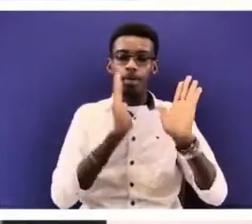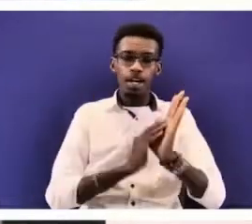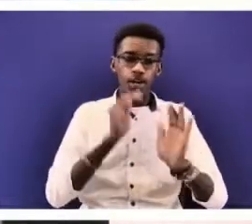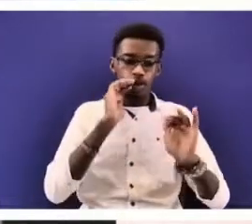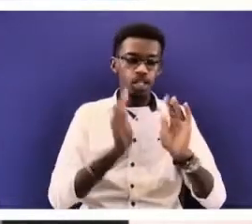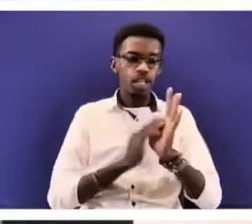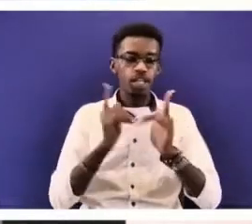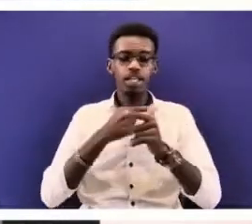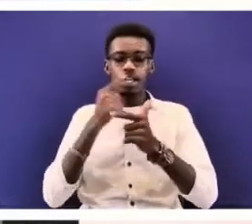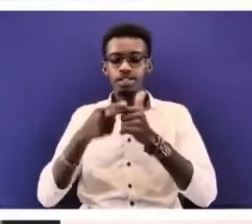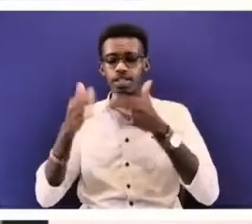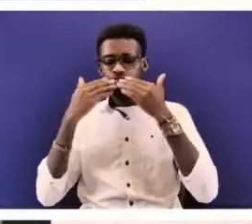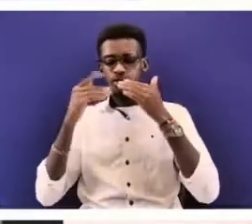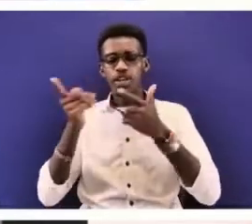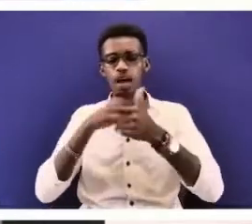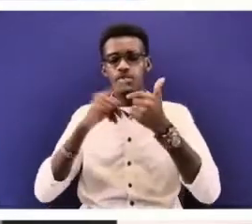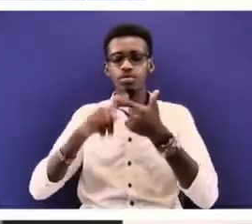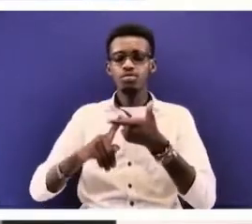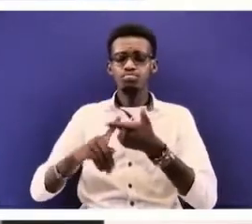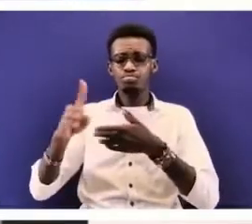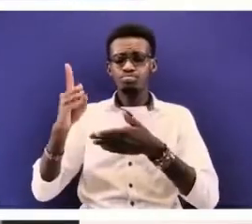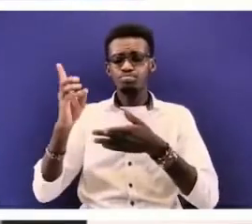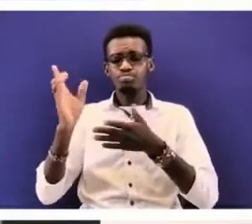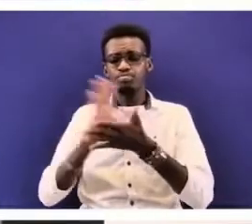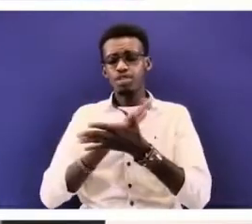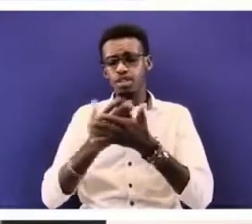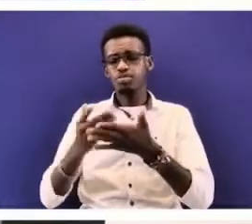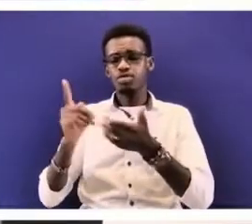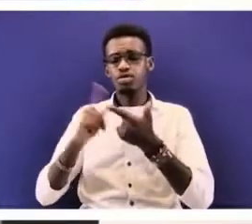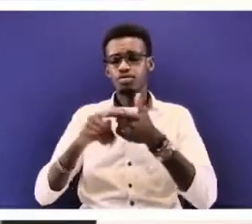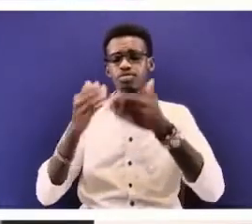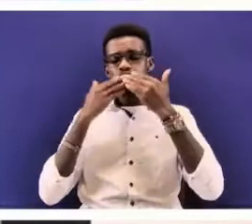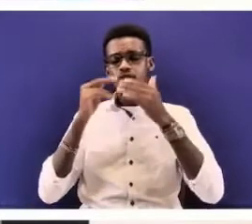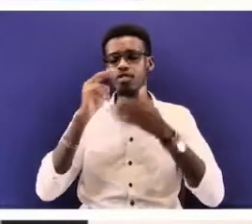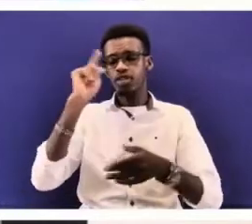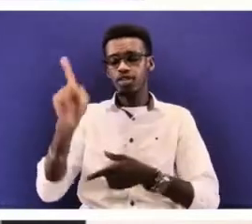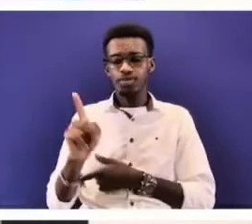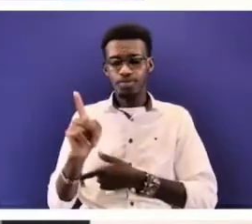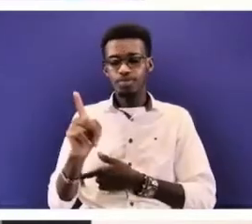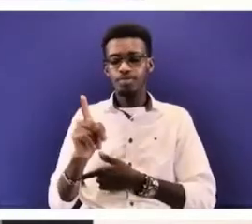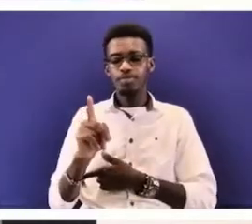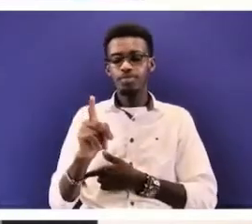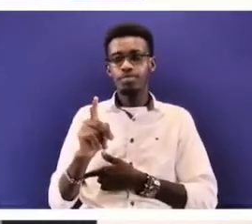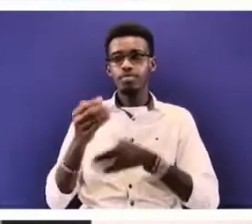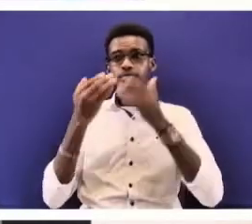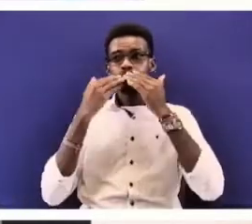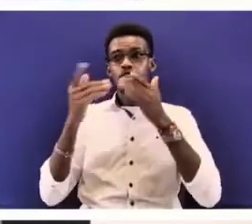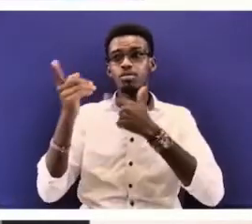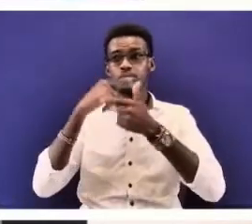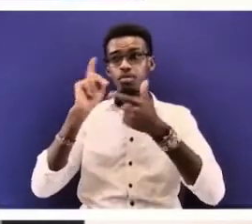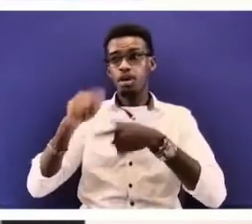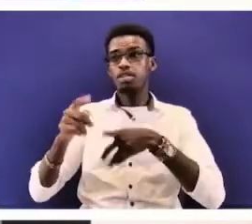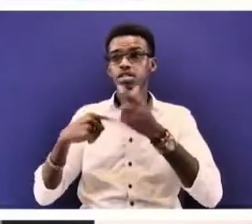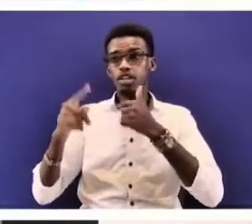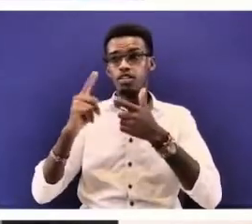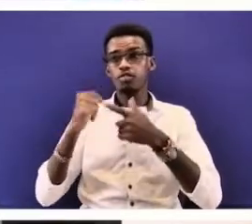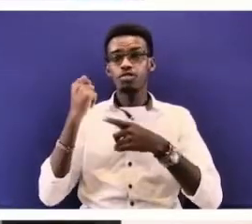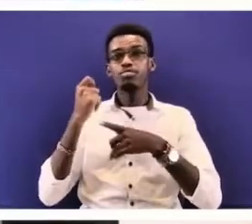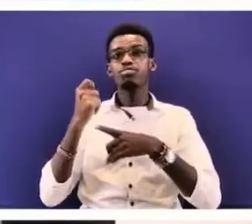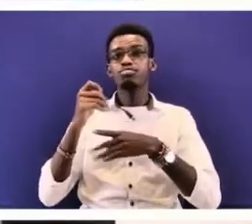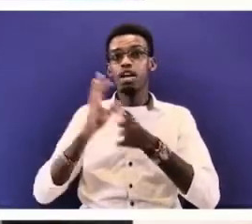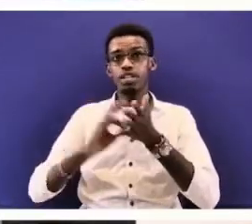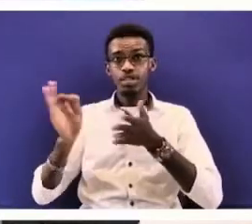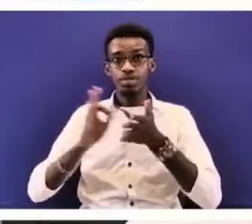thanksgiving comes from a disposition of thankfulness. Our thanks must come from a